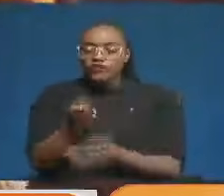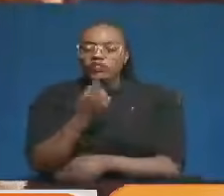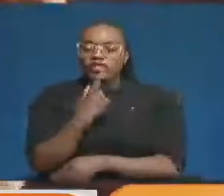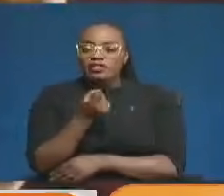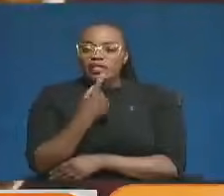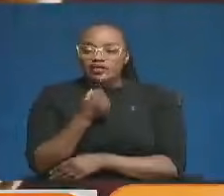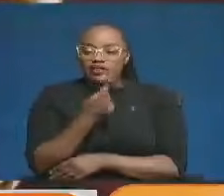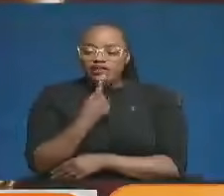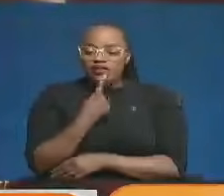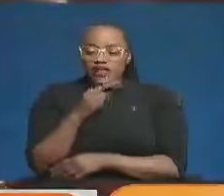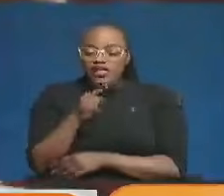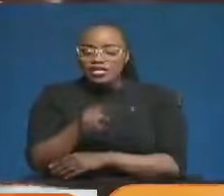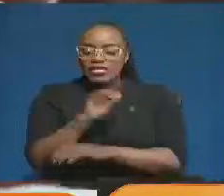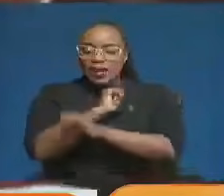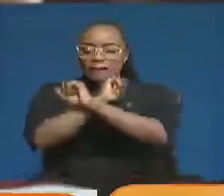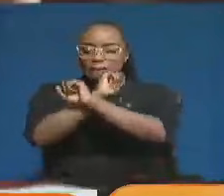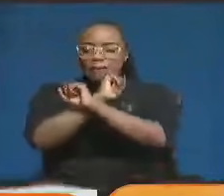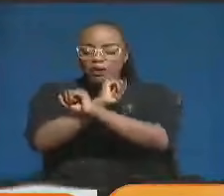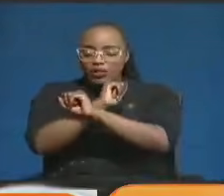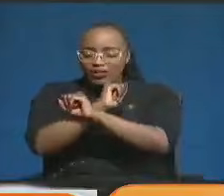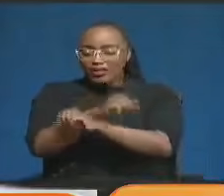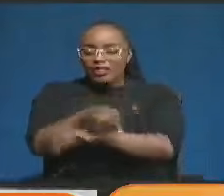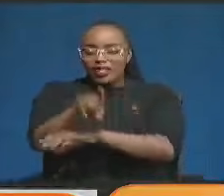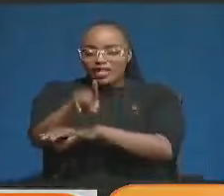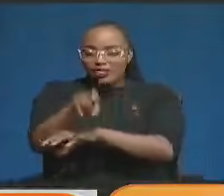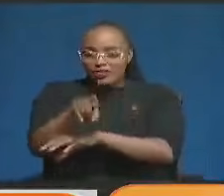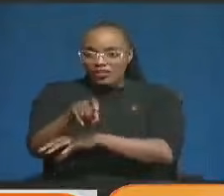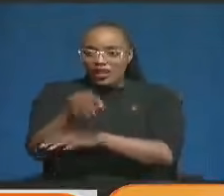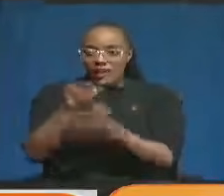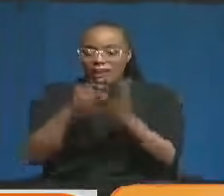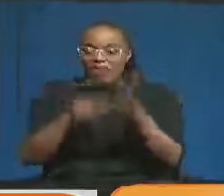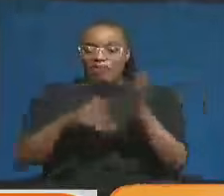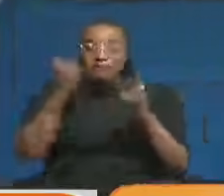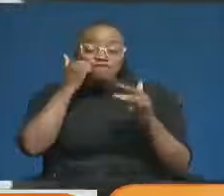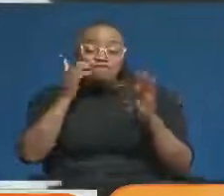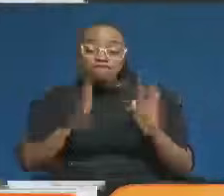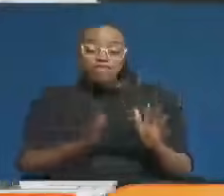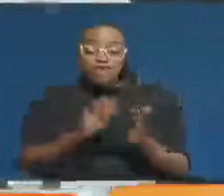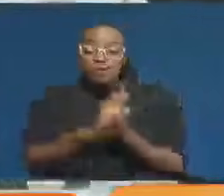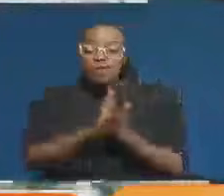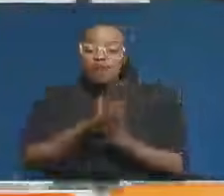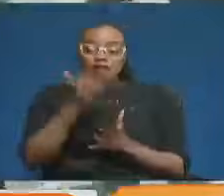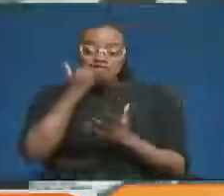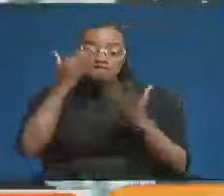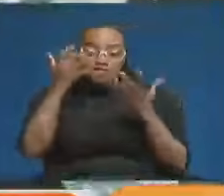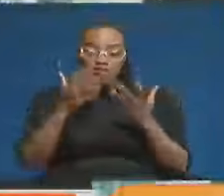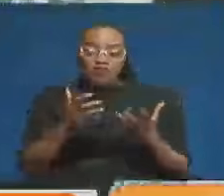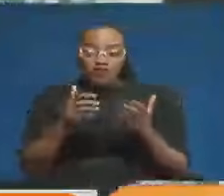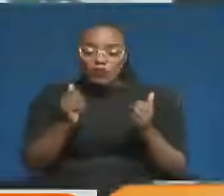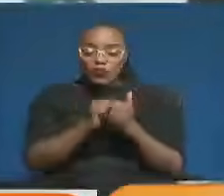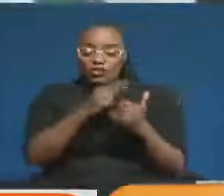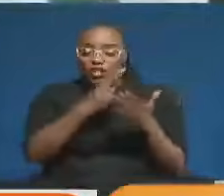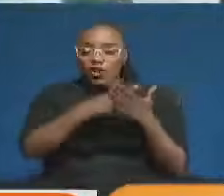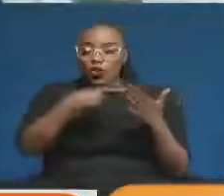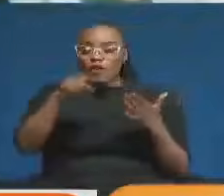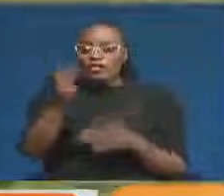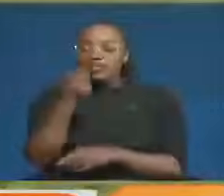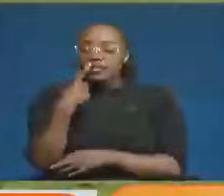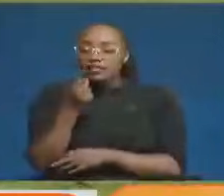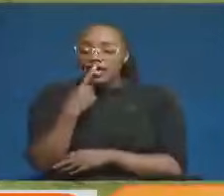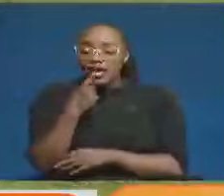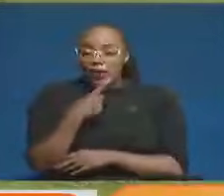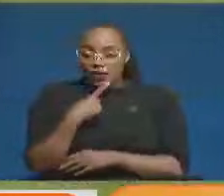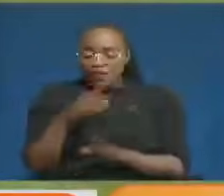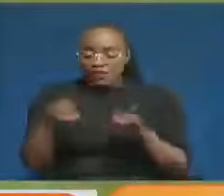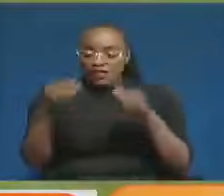the biofilm protects the pathogen, meaning a patient will get sicker even with the correct medication